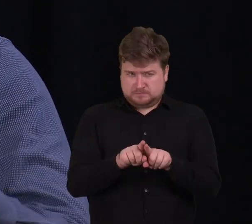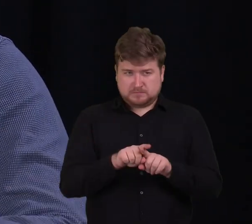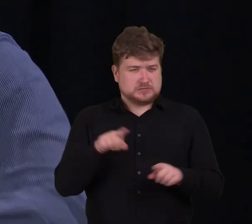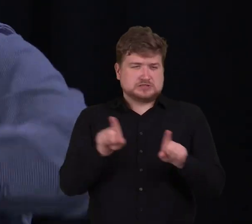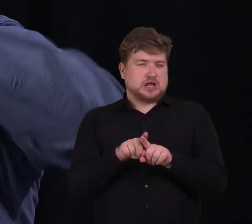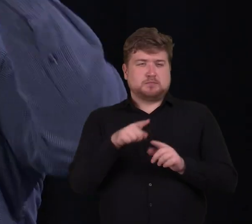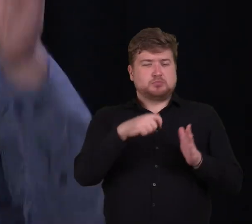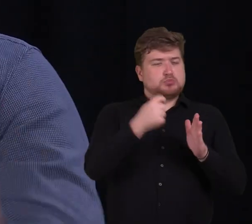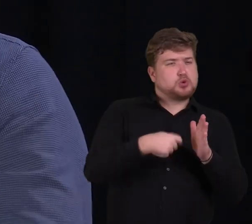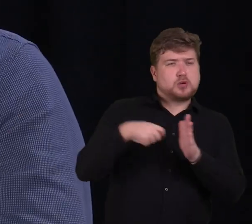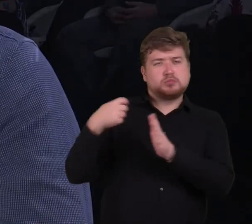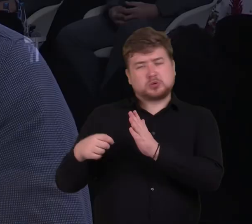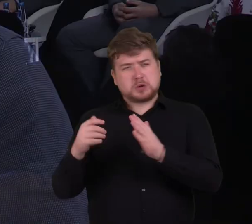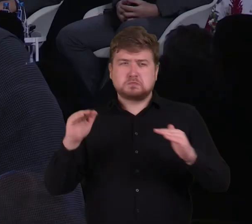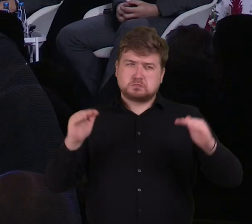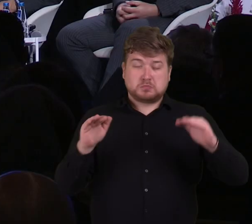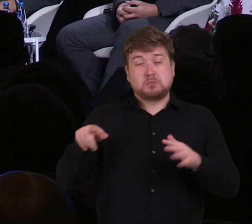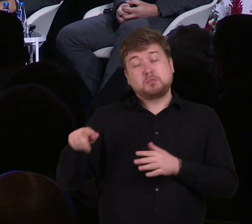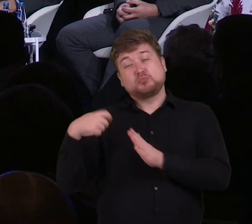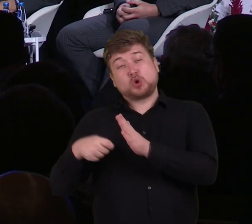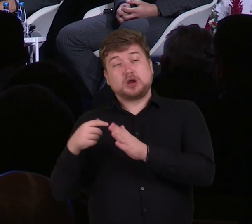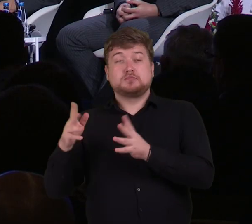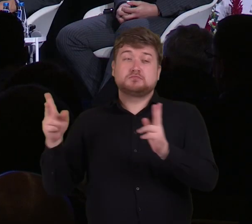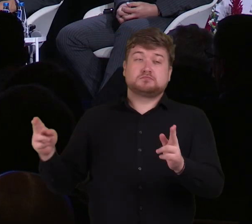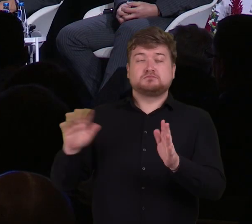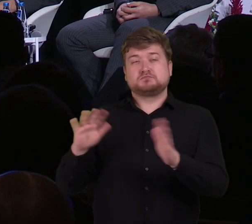local project, not the big one. And